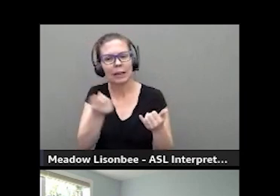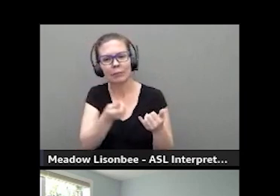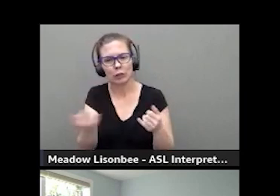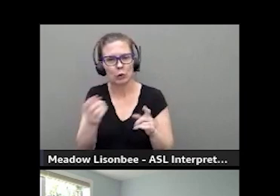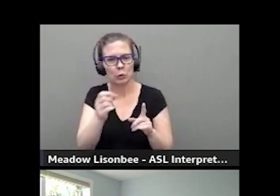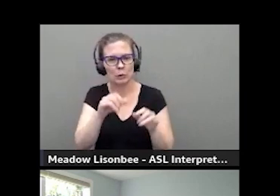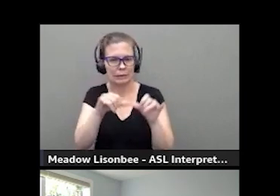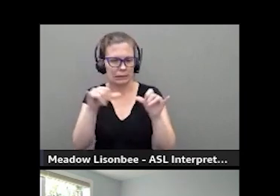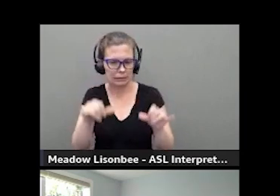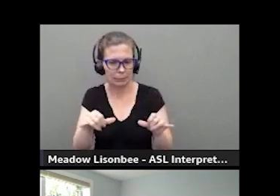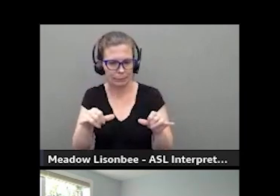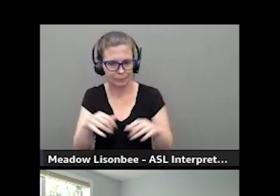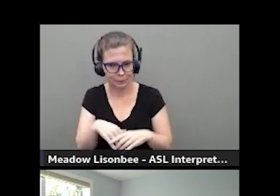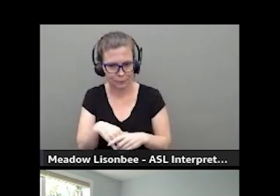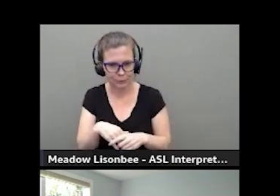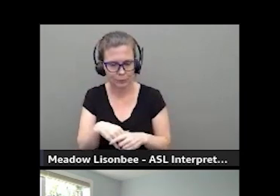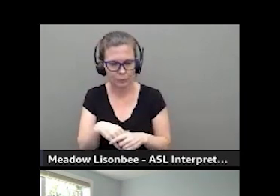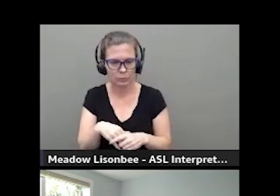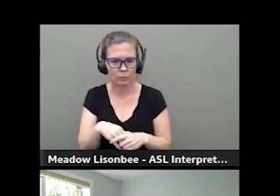systems, and